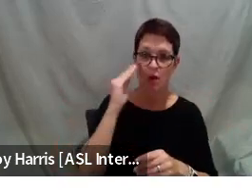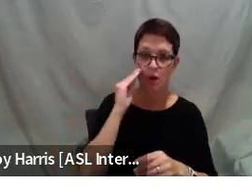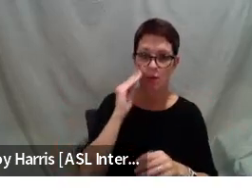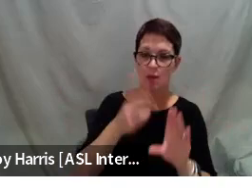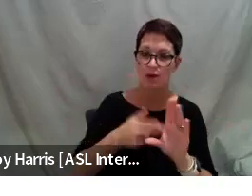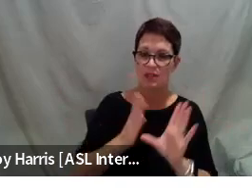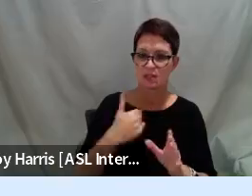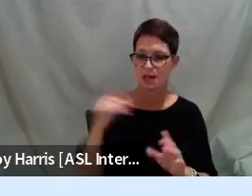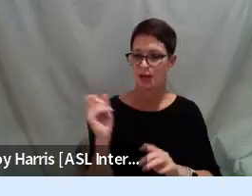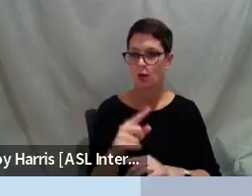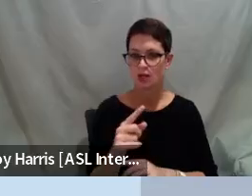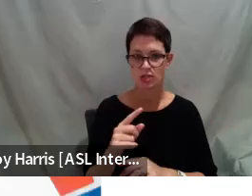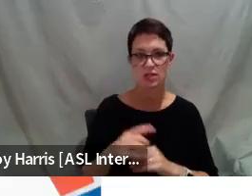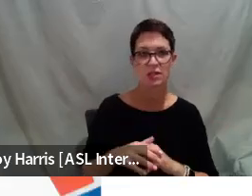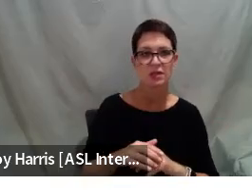participant requested that?